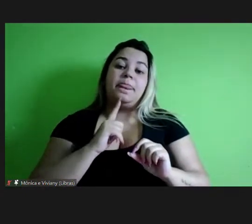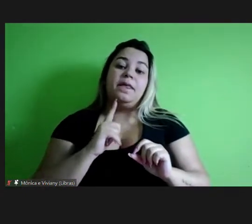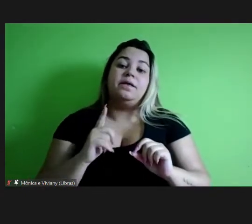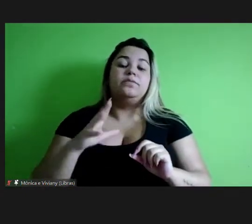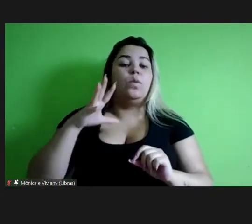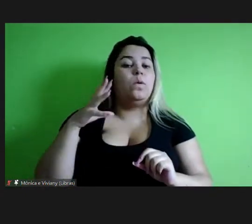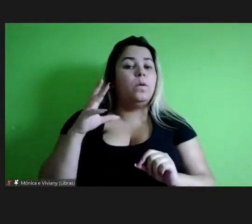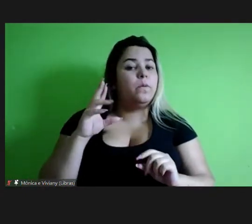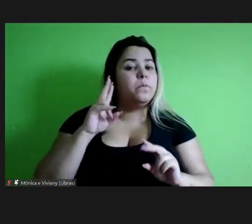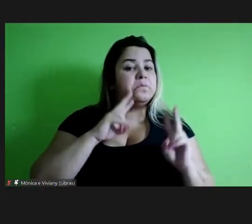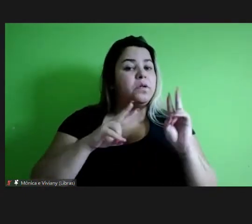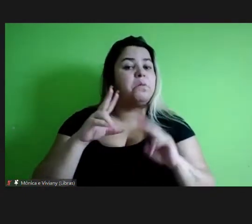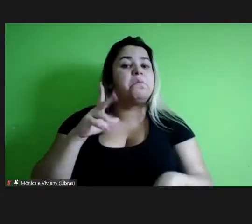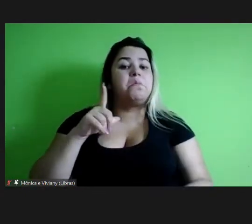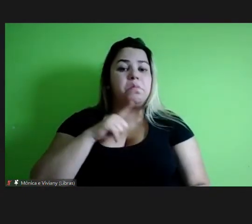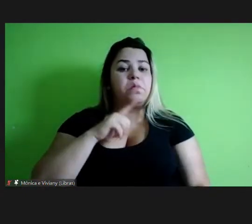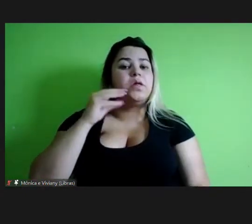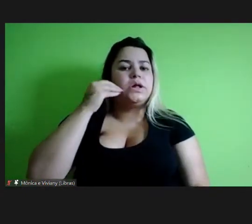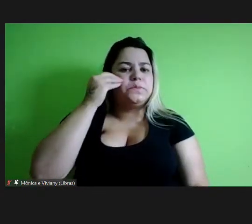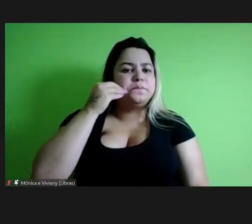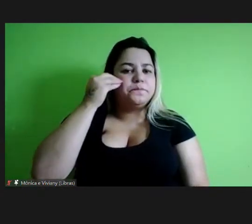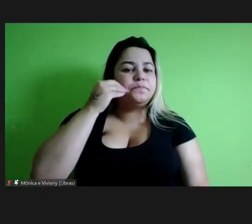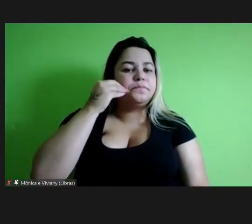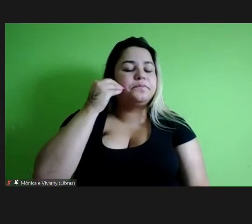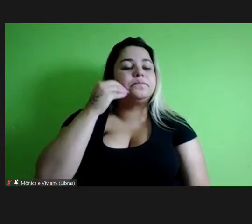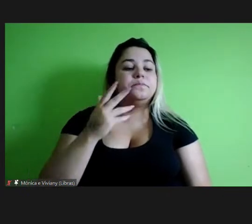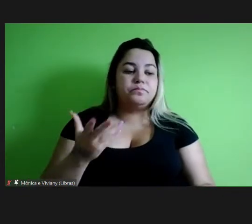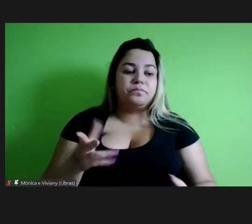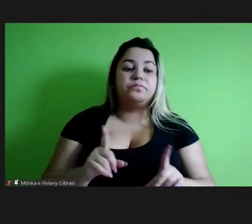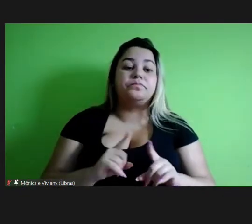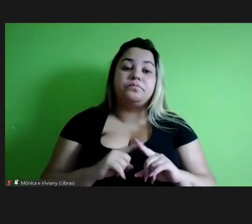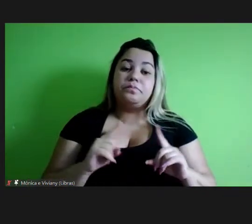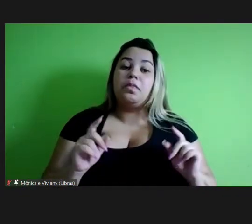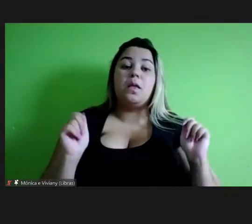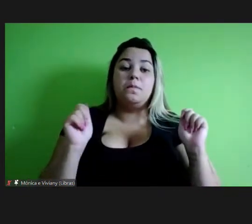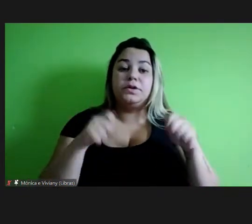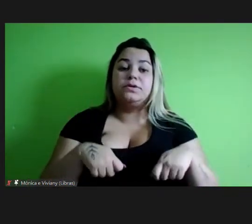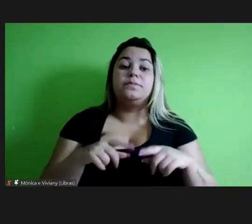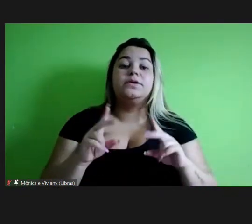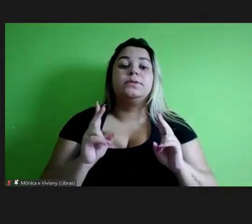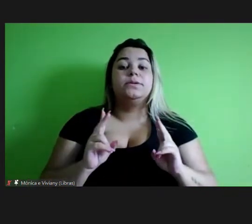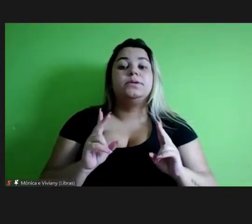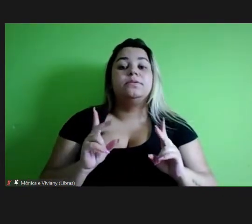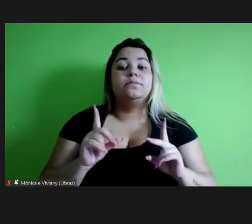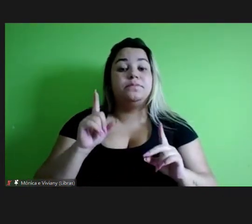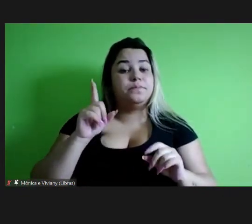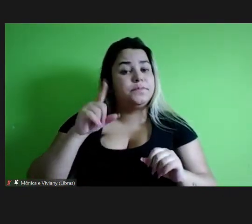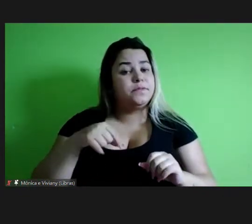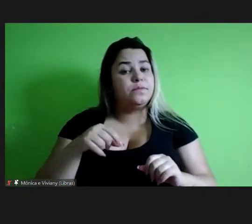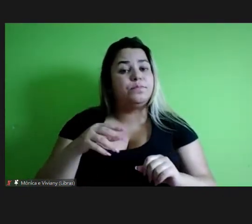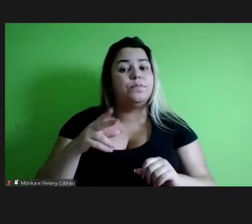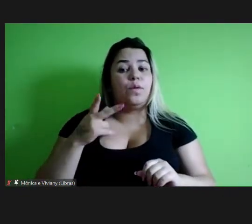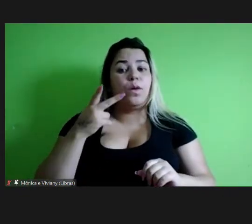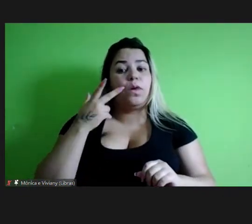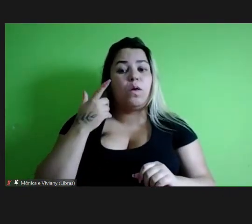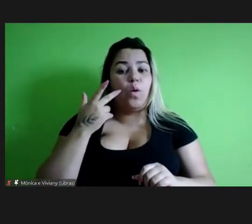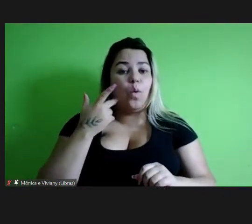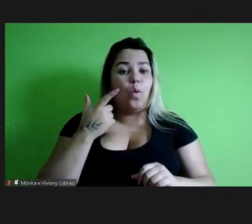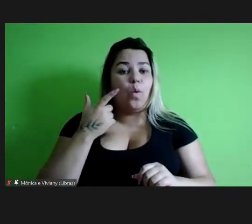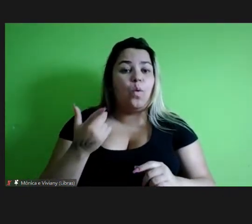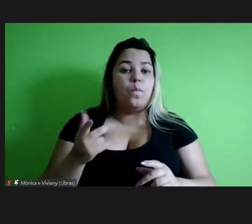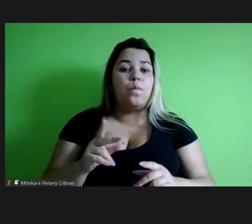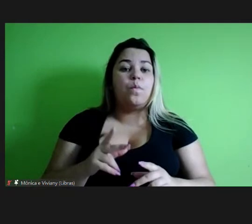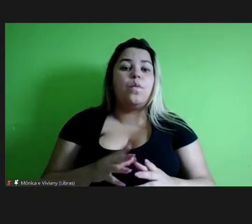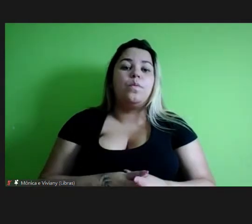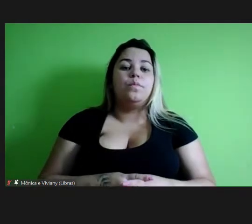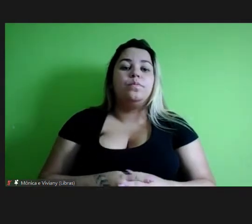up, and many experiences that we heard here are connected to this, but we have to do this, we have to make